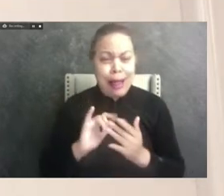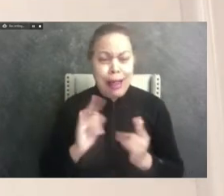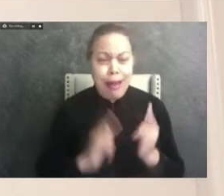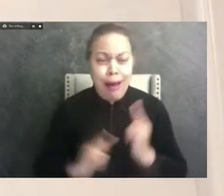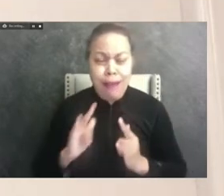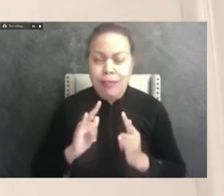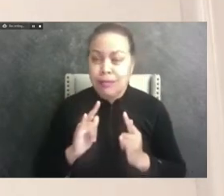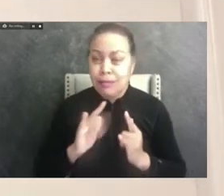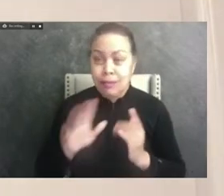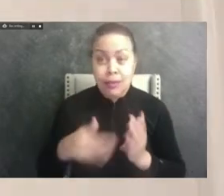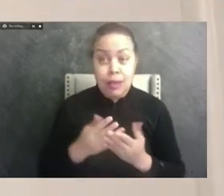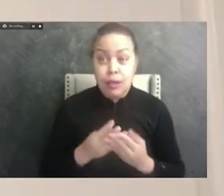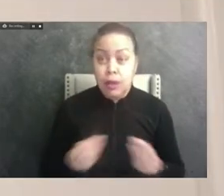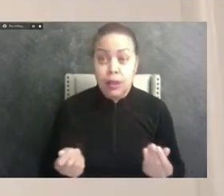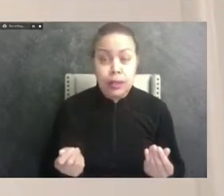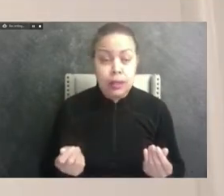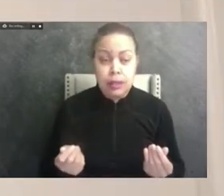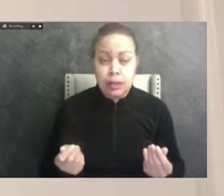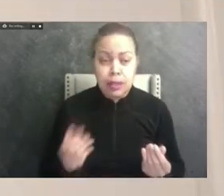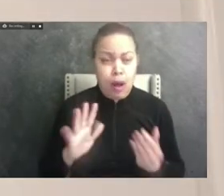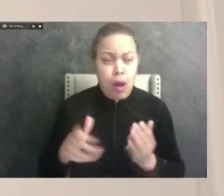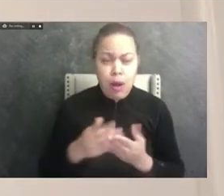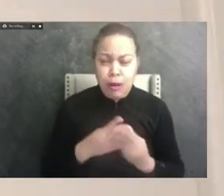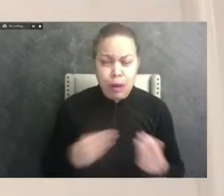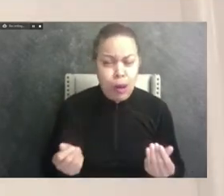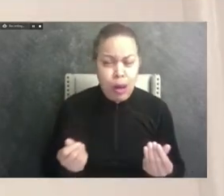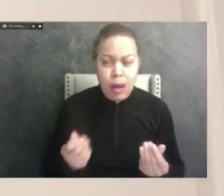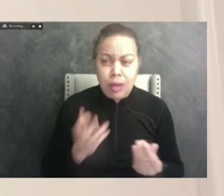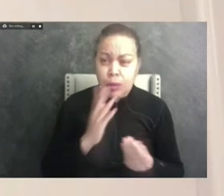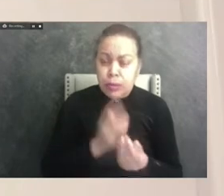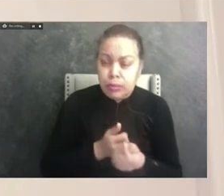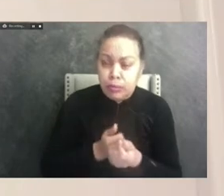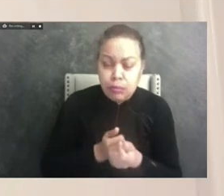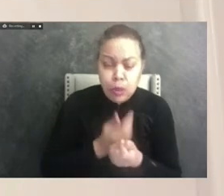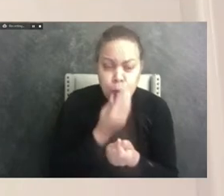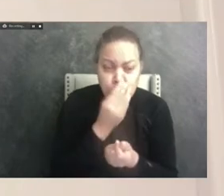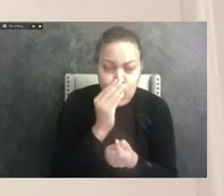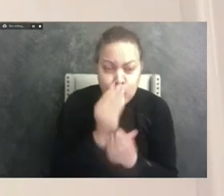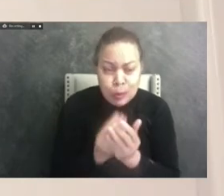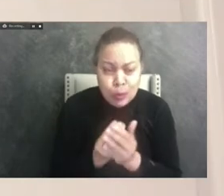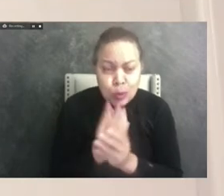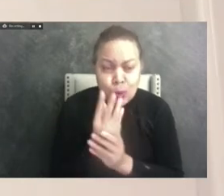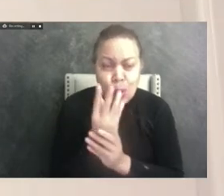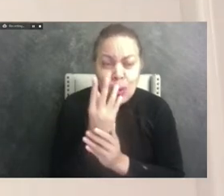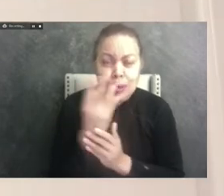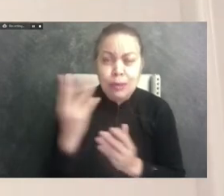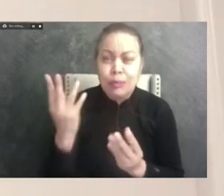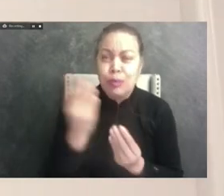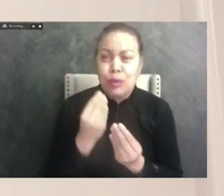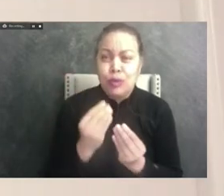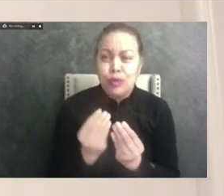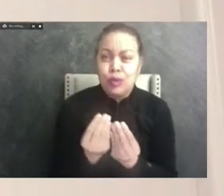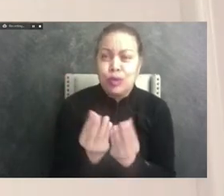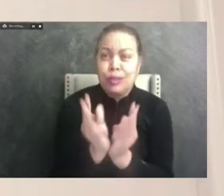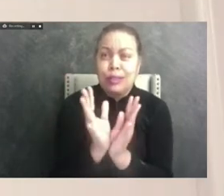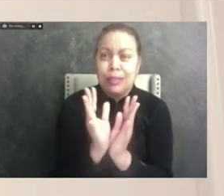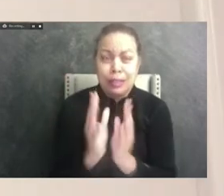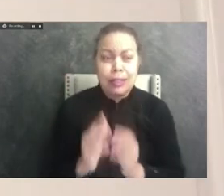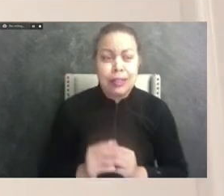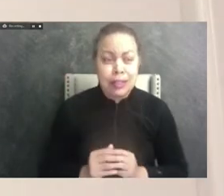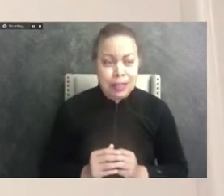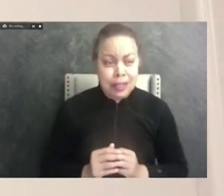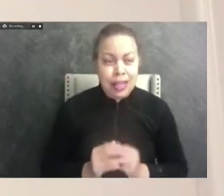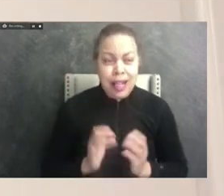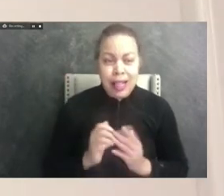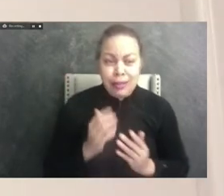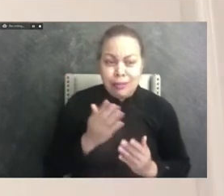gone. They are gone to feed the roses. Elegant and curled is the blossom. Fragrant is